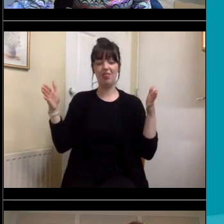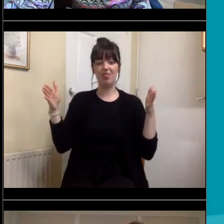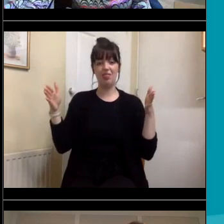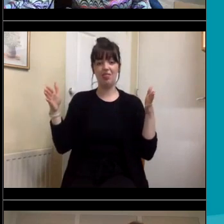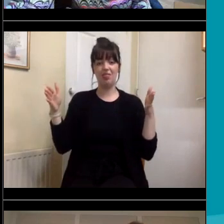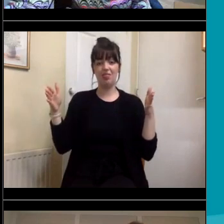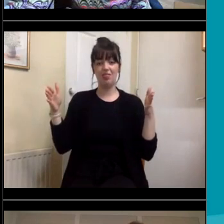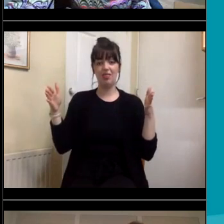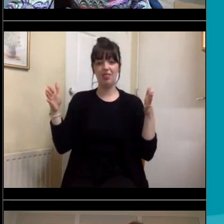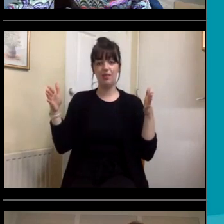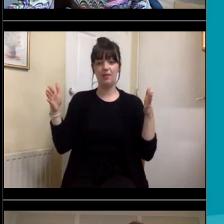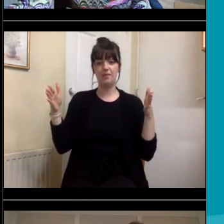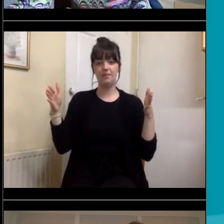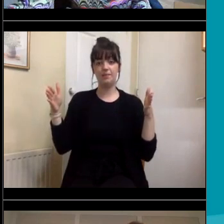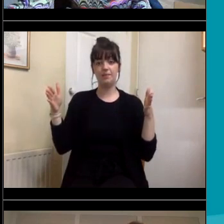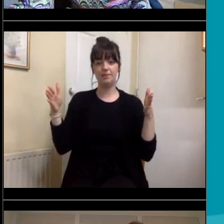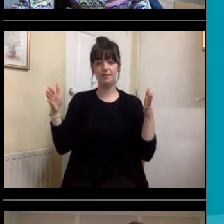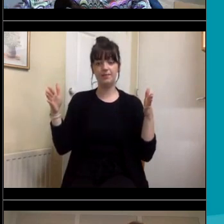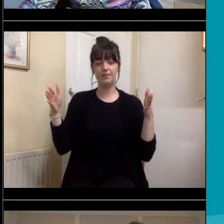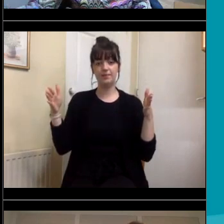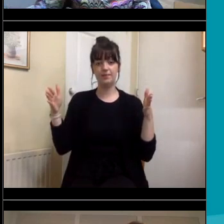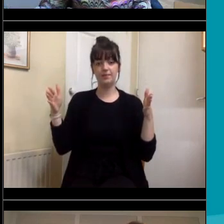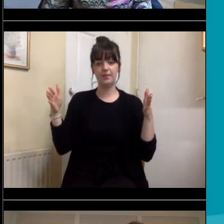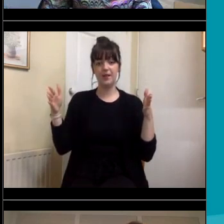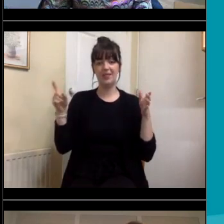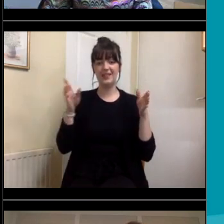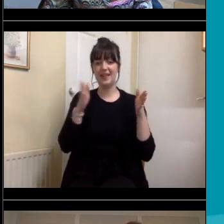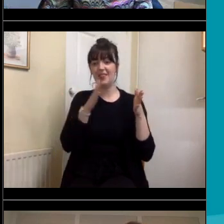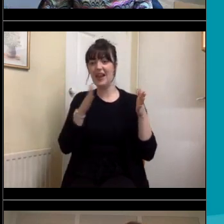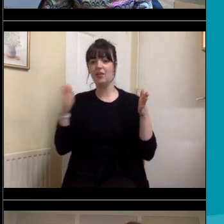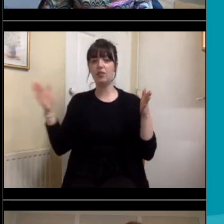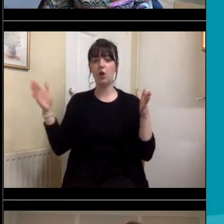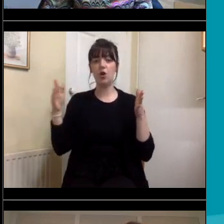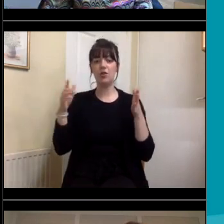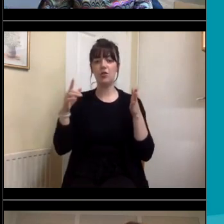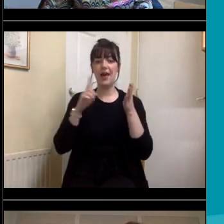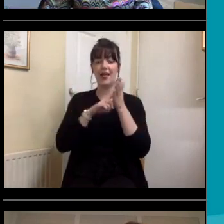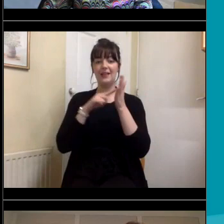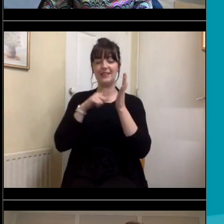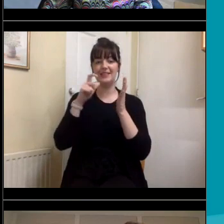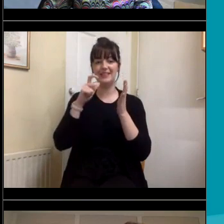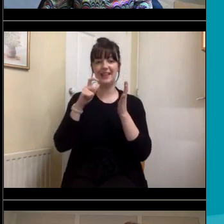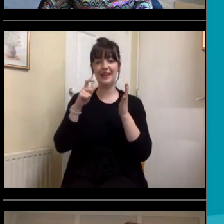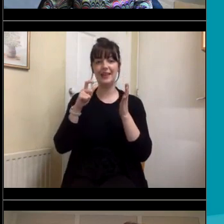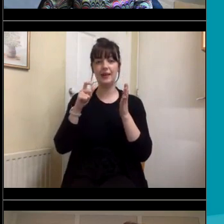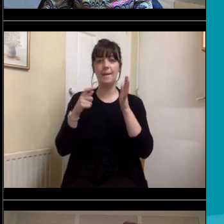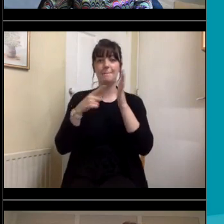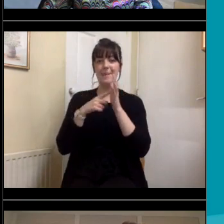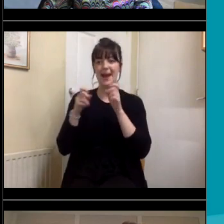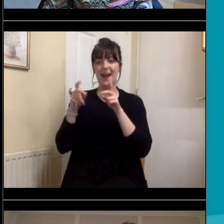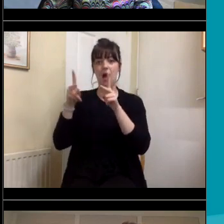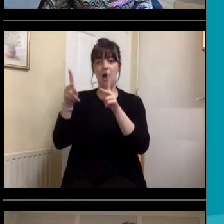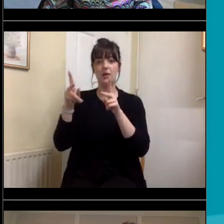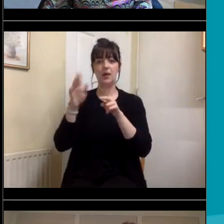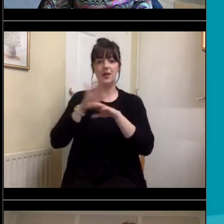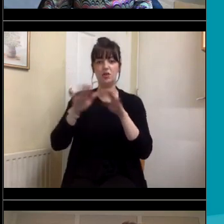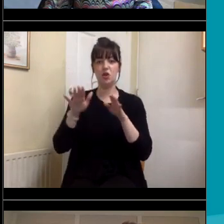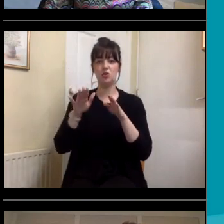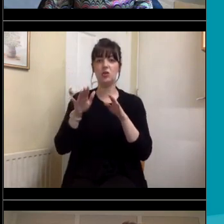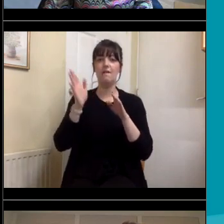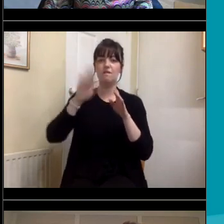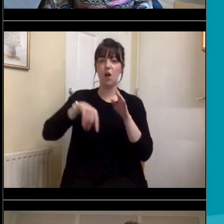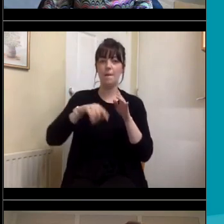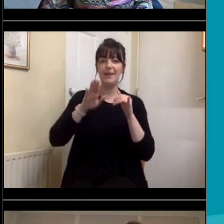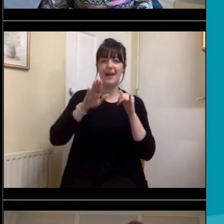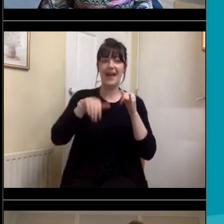length along the LTC main line. It's not the actual width from edge of cutting to edge of cutting.